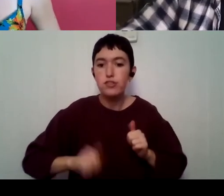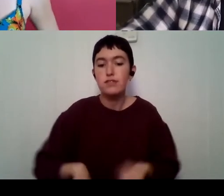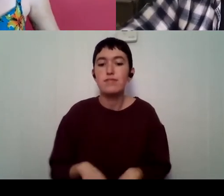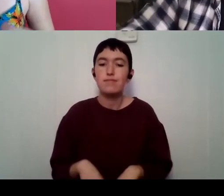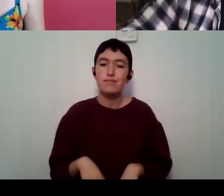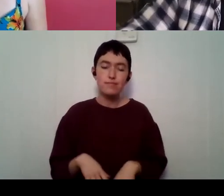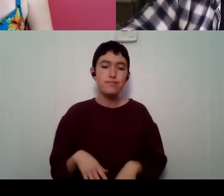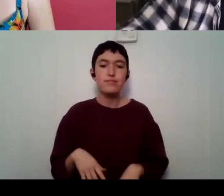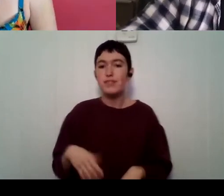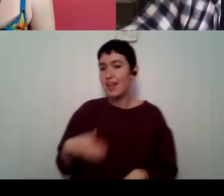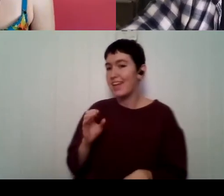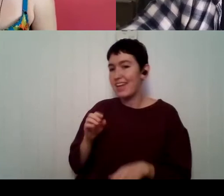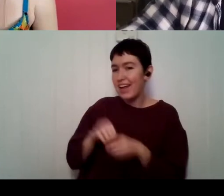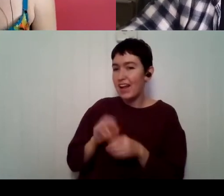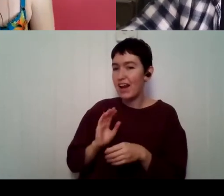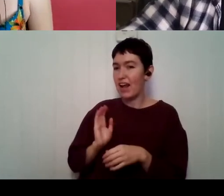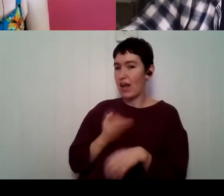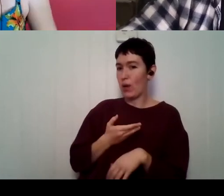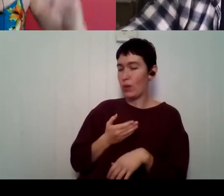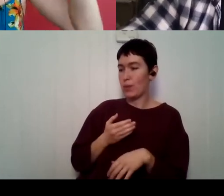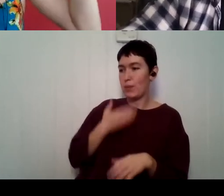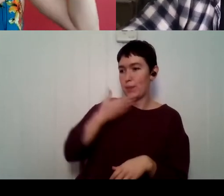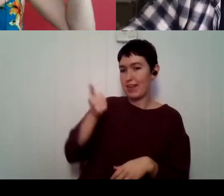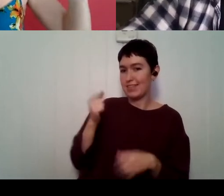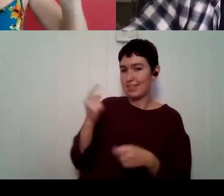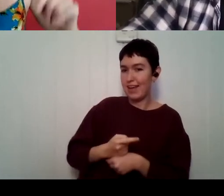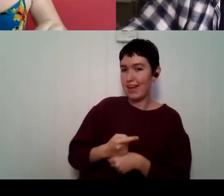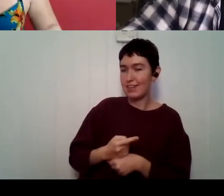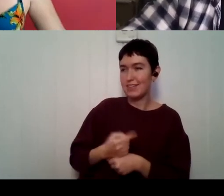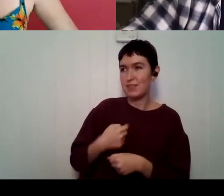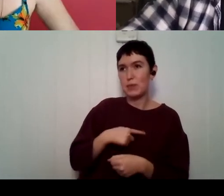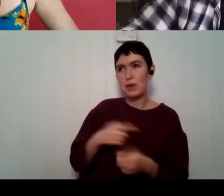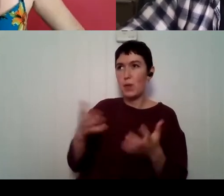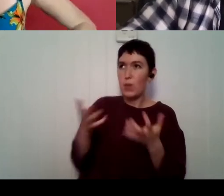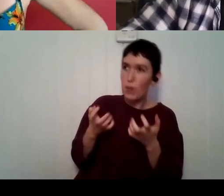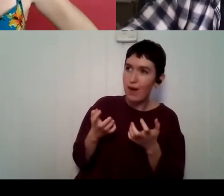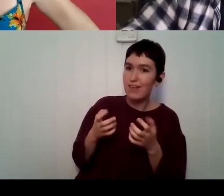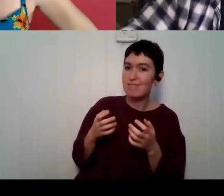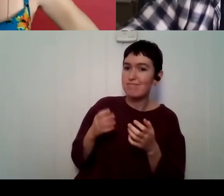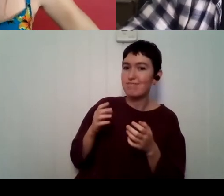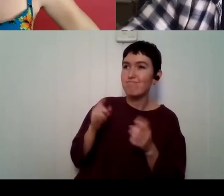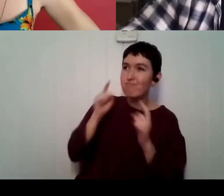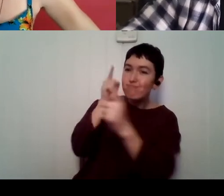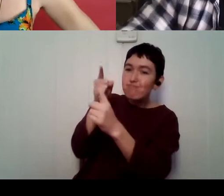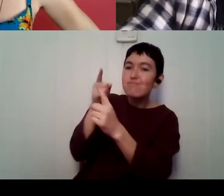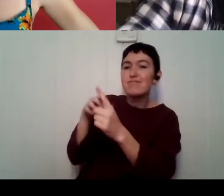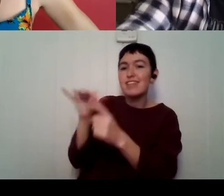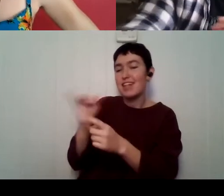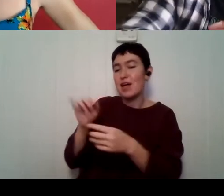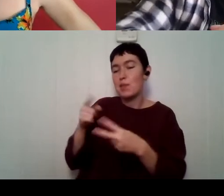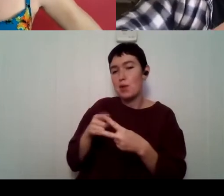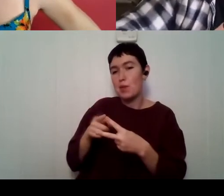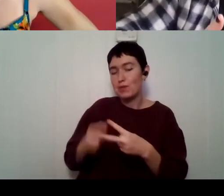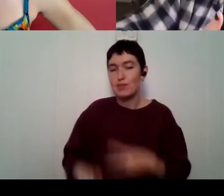think we have we can aspire to be as bonobo-like as we can. Like, I agree. Great. Our